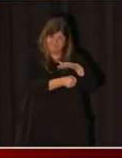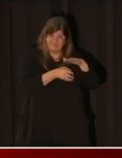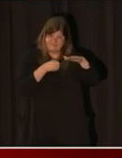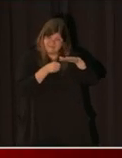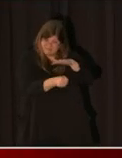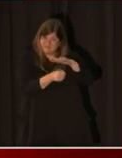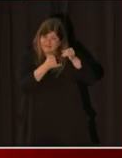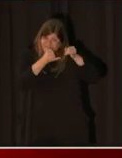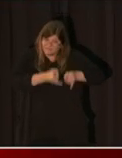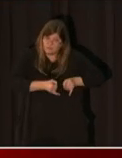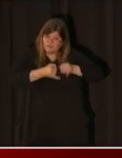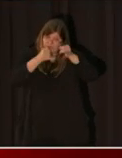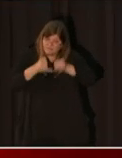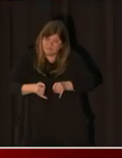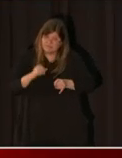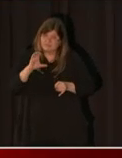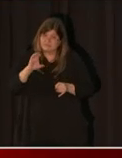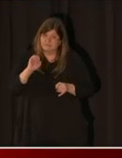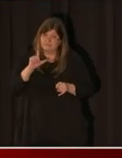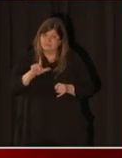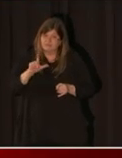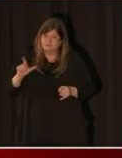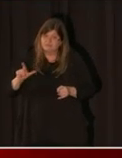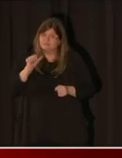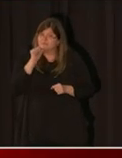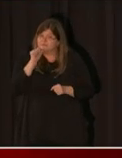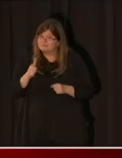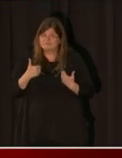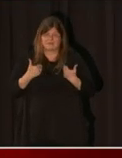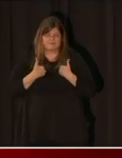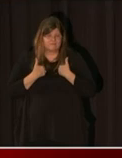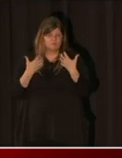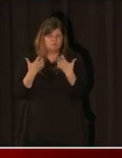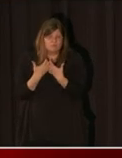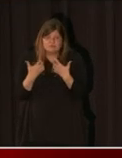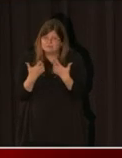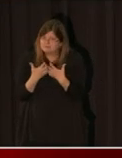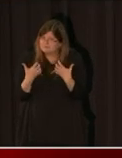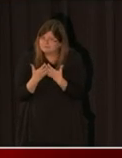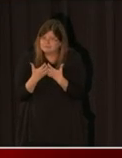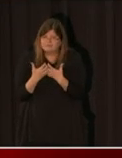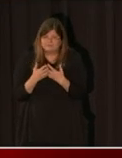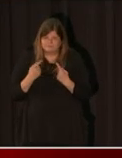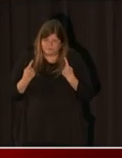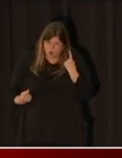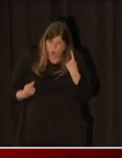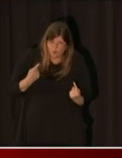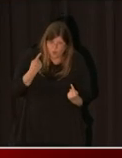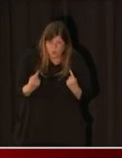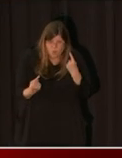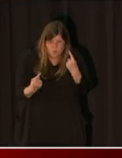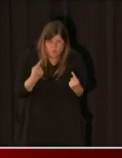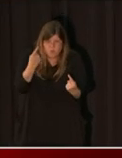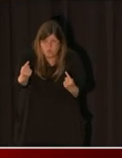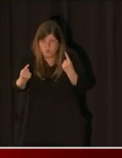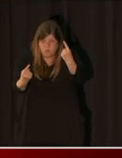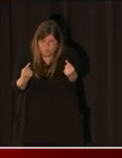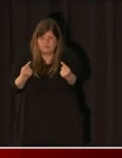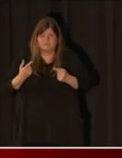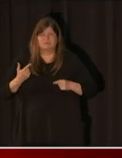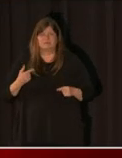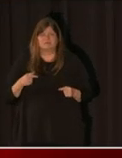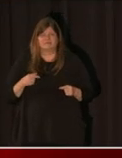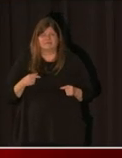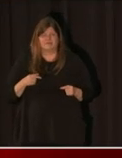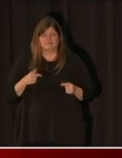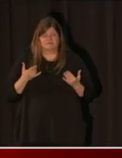there without a cellmate, and they will spend more time in their cell than they otherwise would. One of the implications of